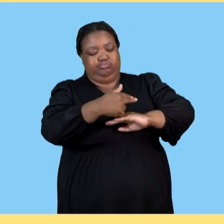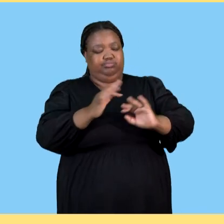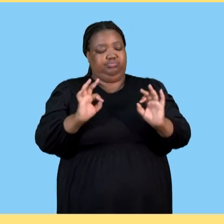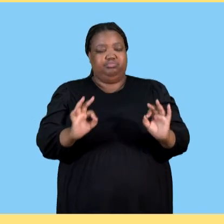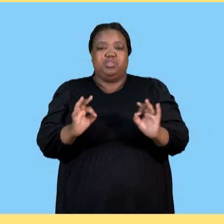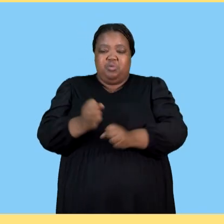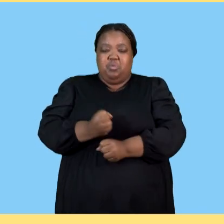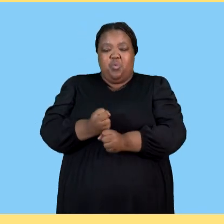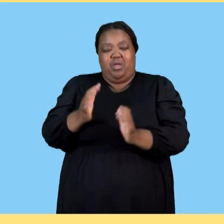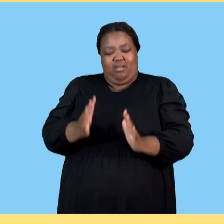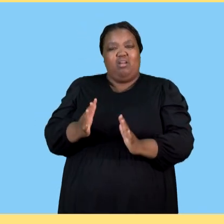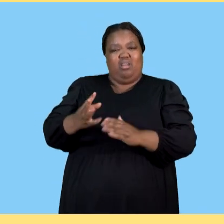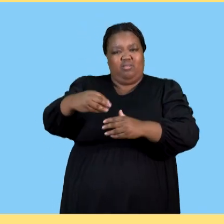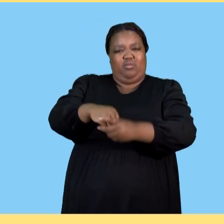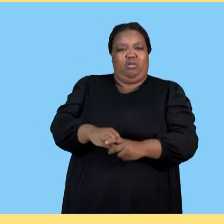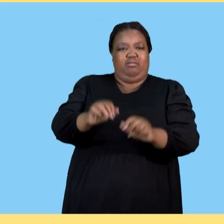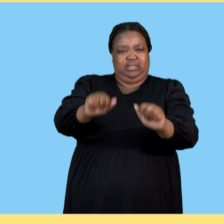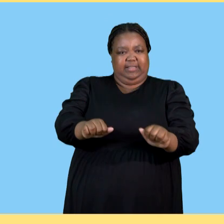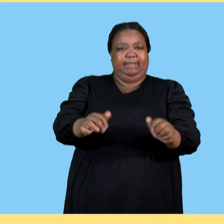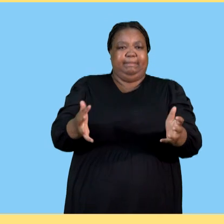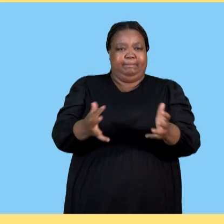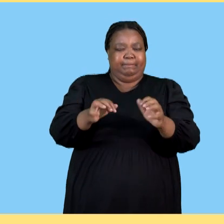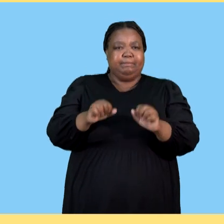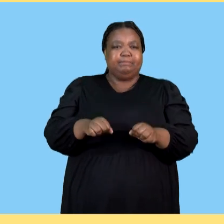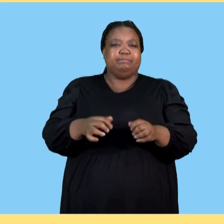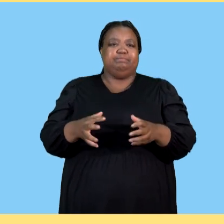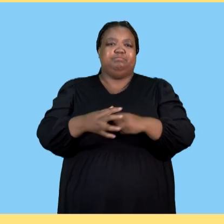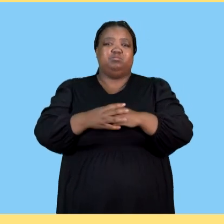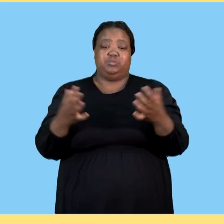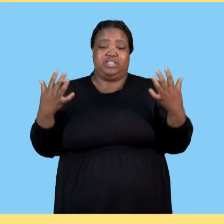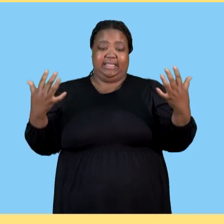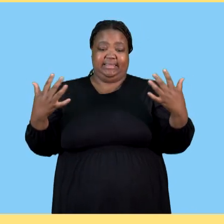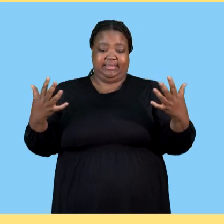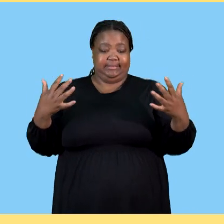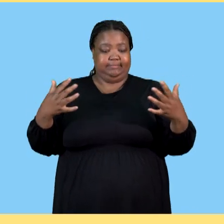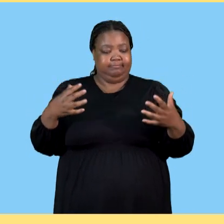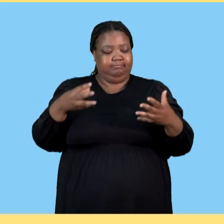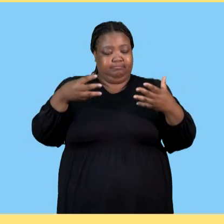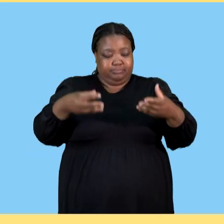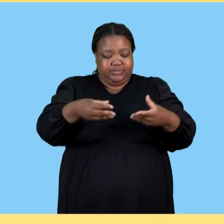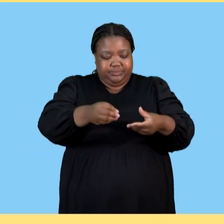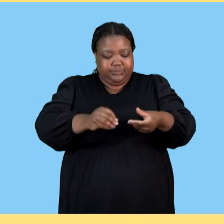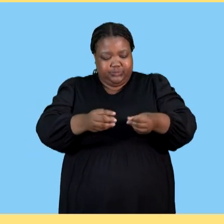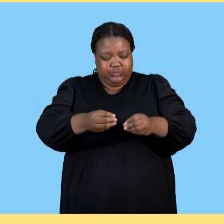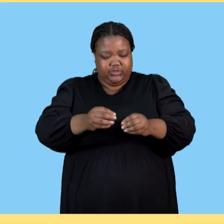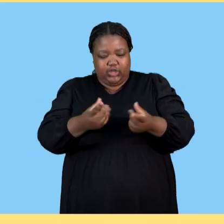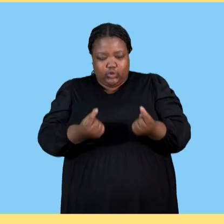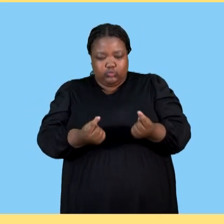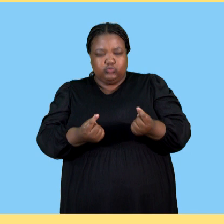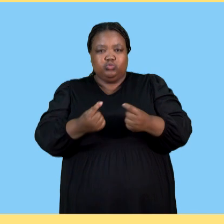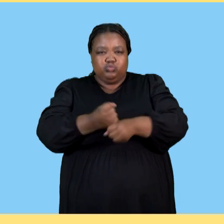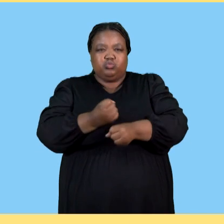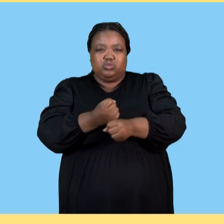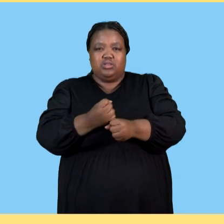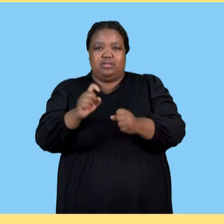So the employees who are providing directly, but their hands have to be on the product. As you can see